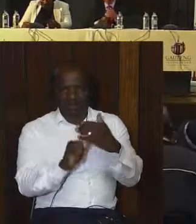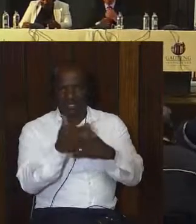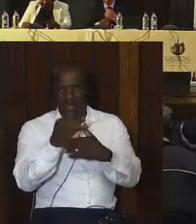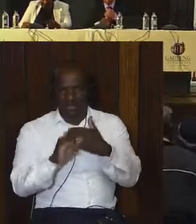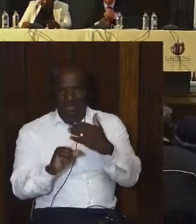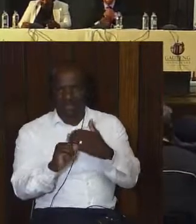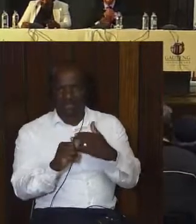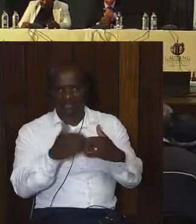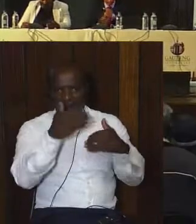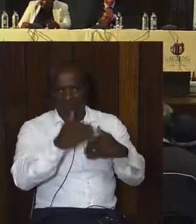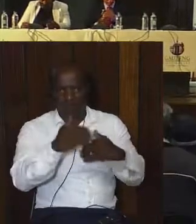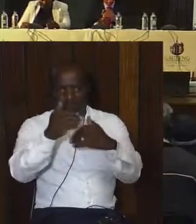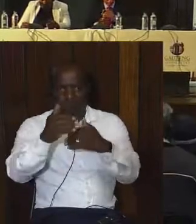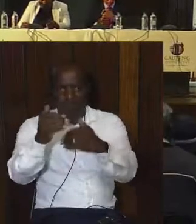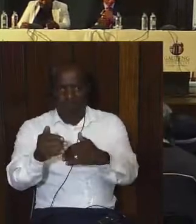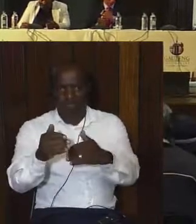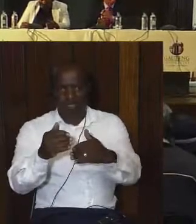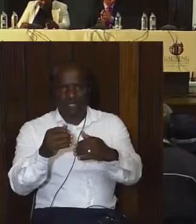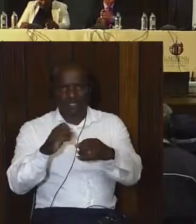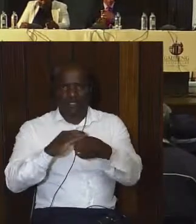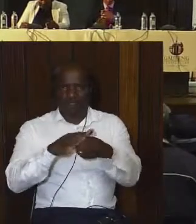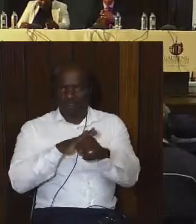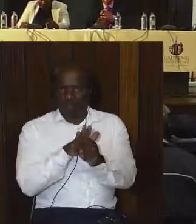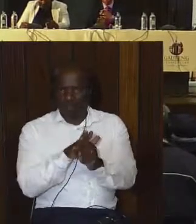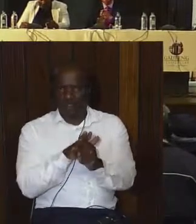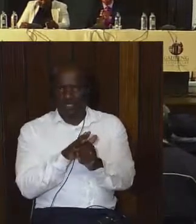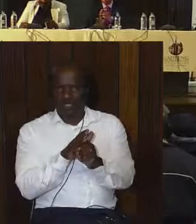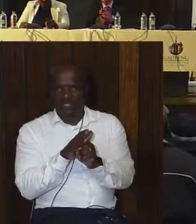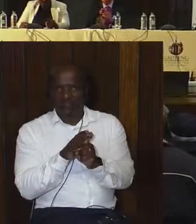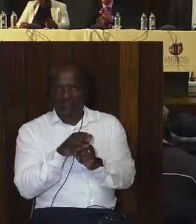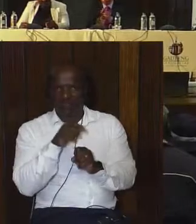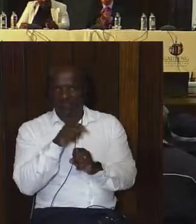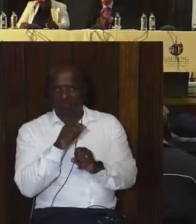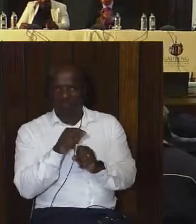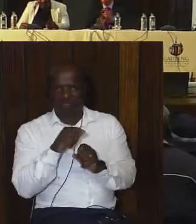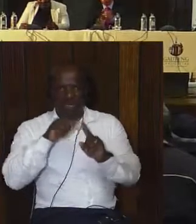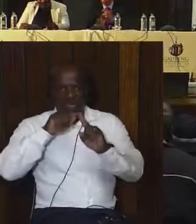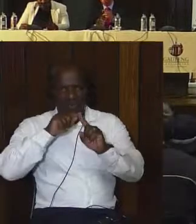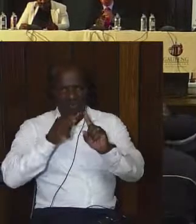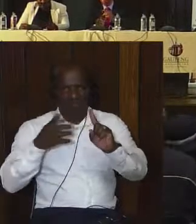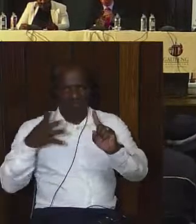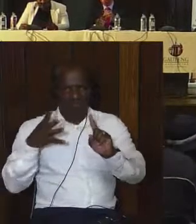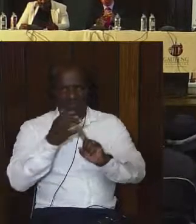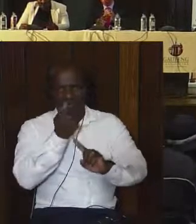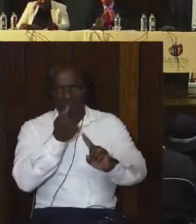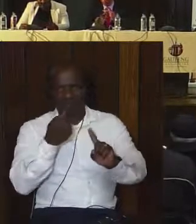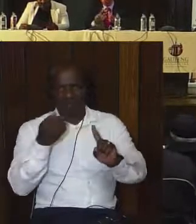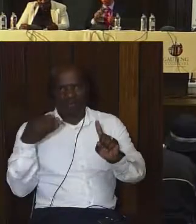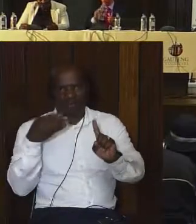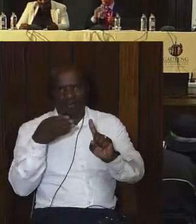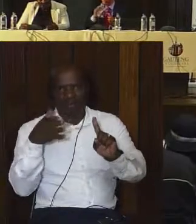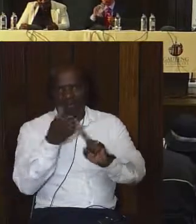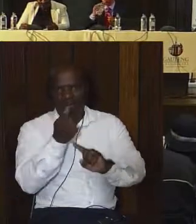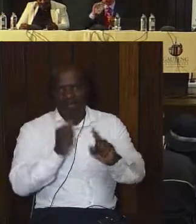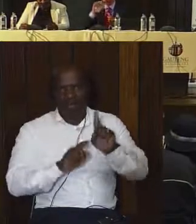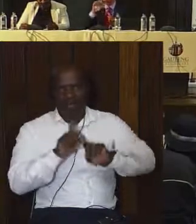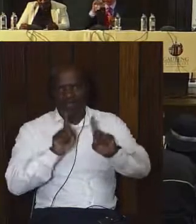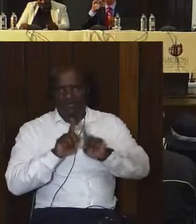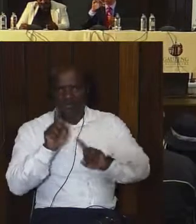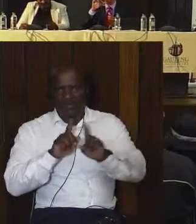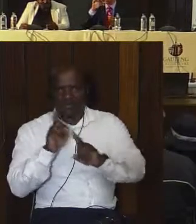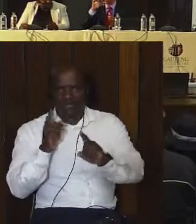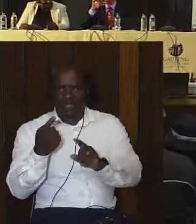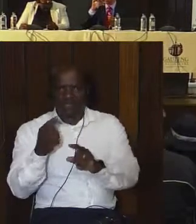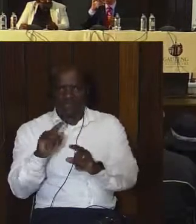due to COVID, there's no way we could have met our obligations as the department. And